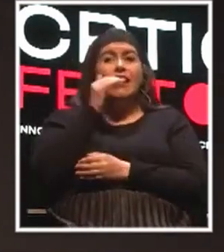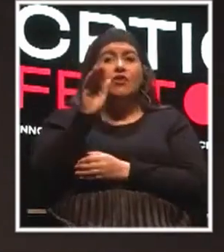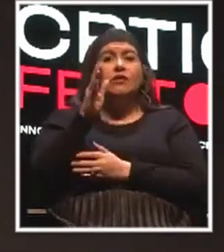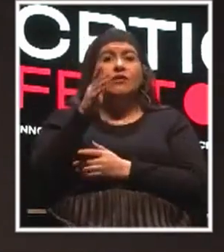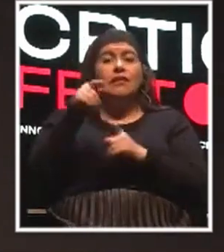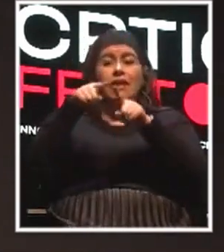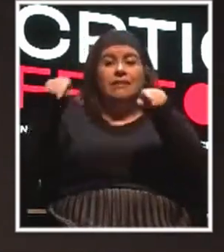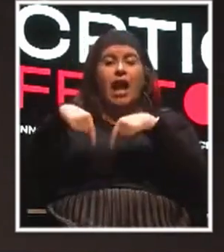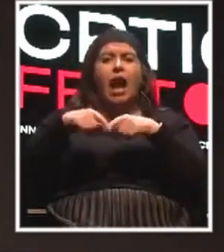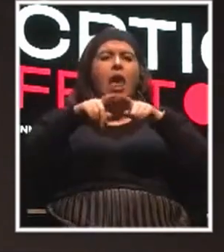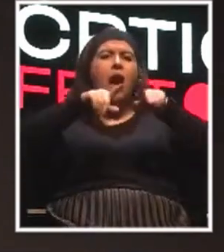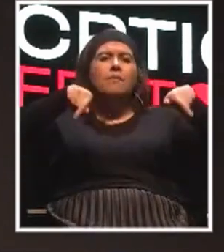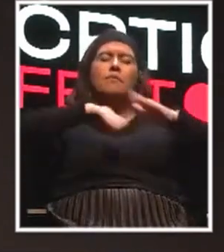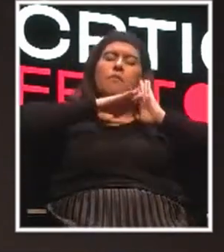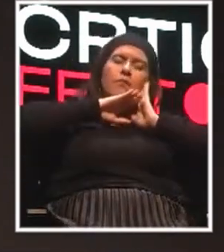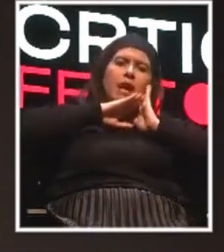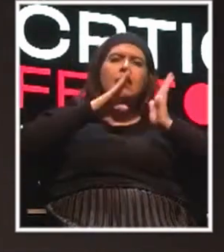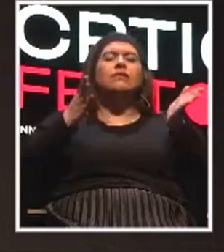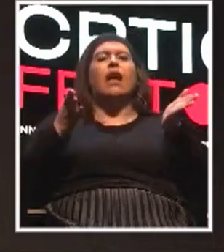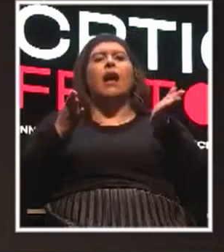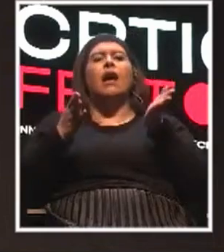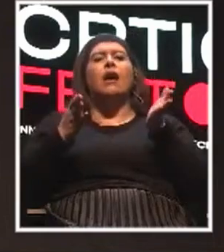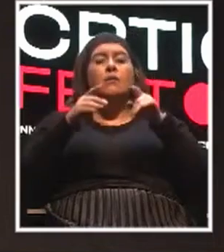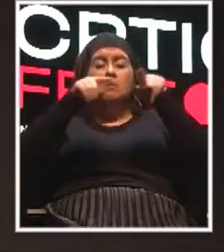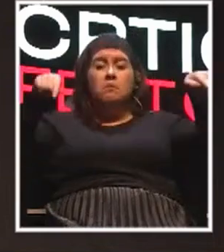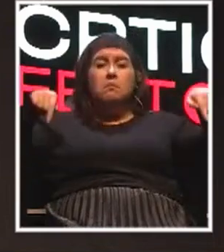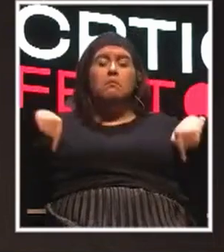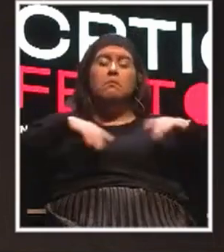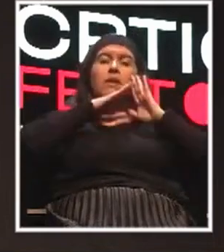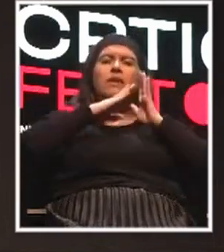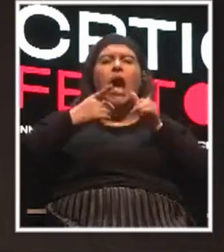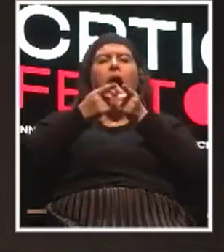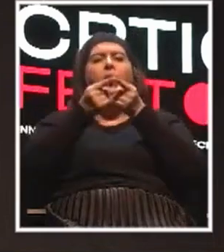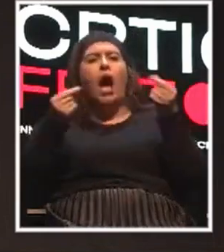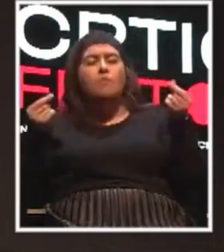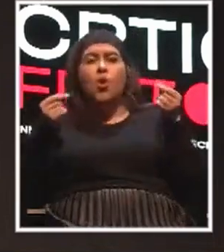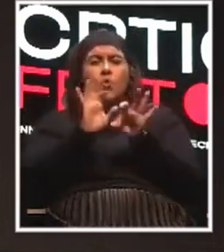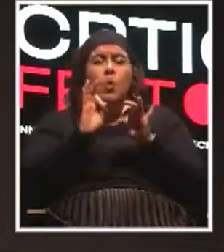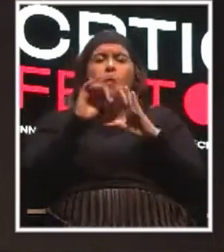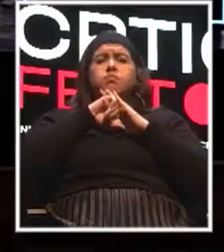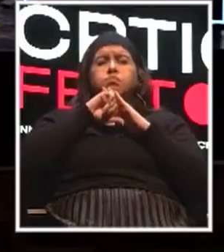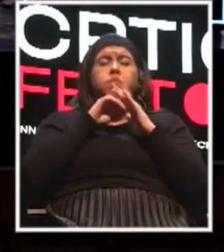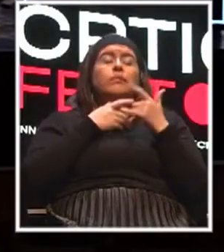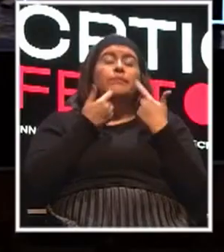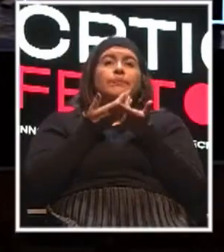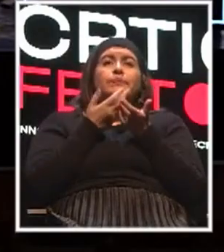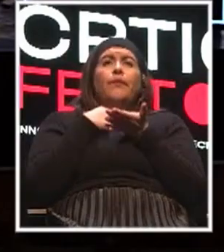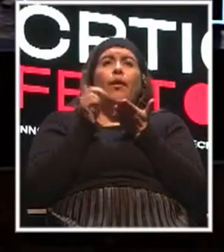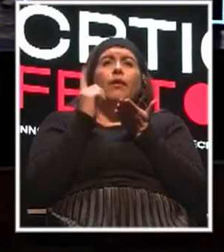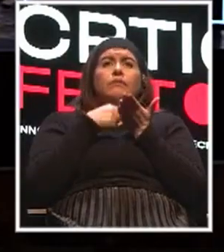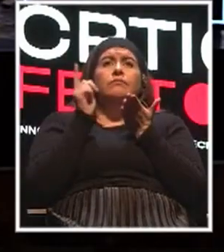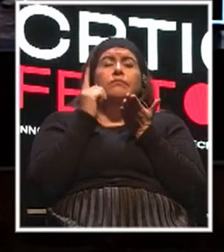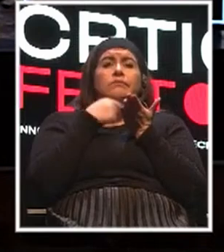out for years on end. The parents eventually have to have an intervention, say, maybe you should go out